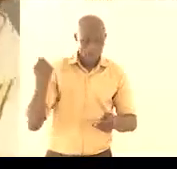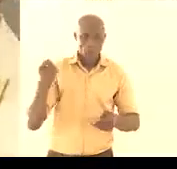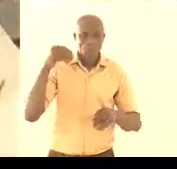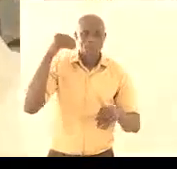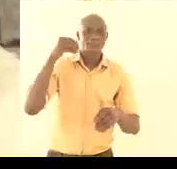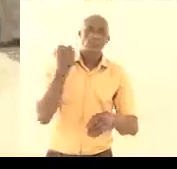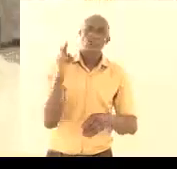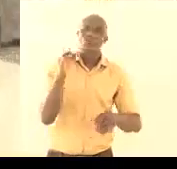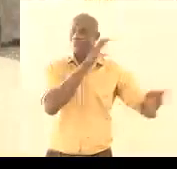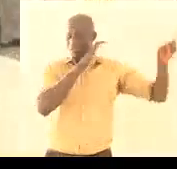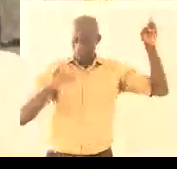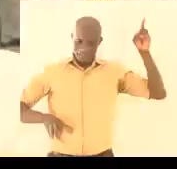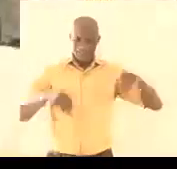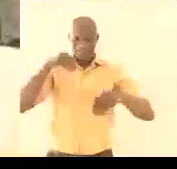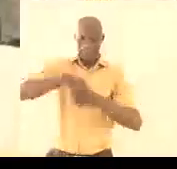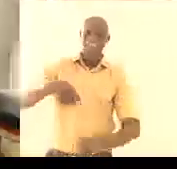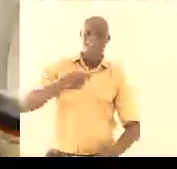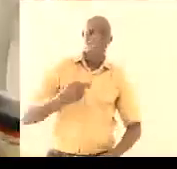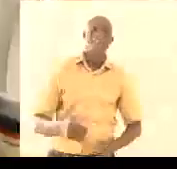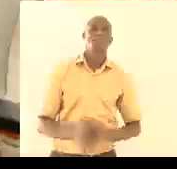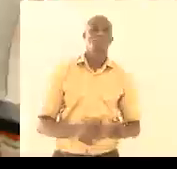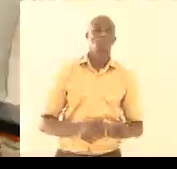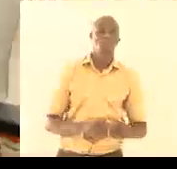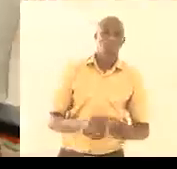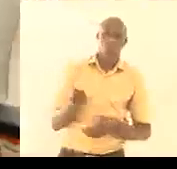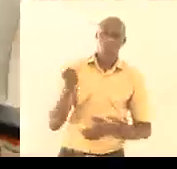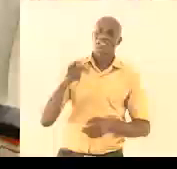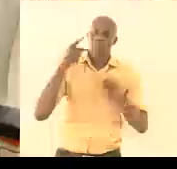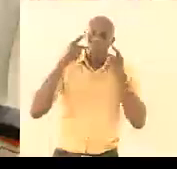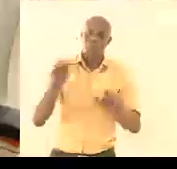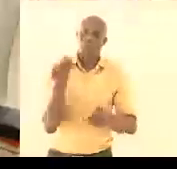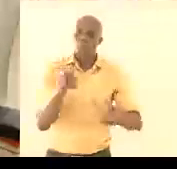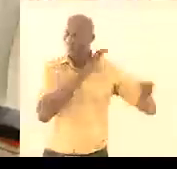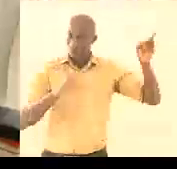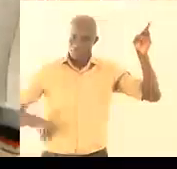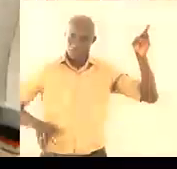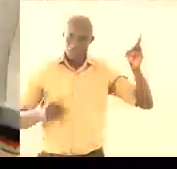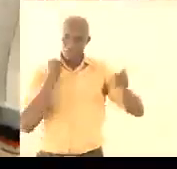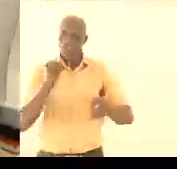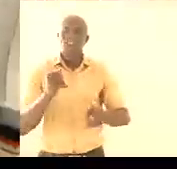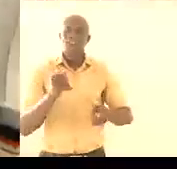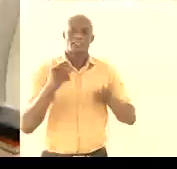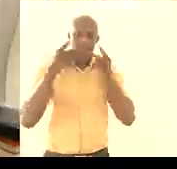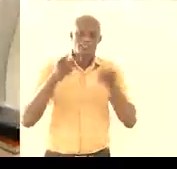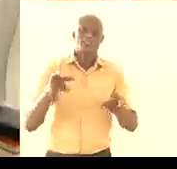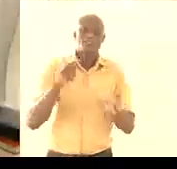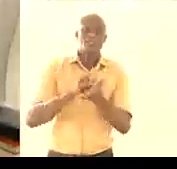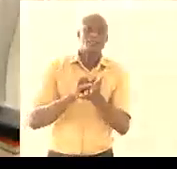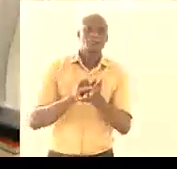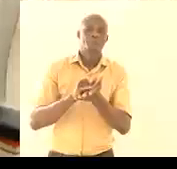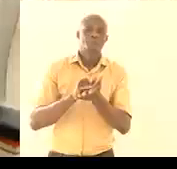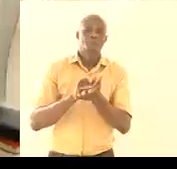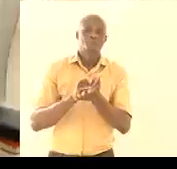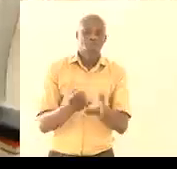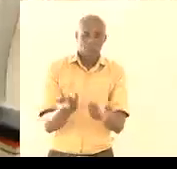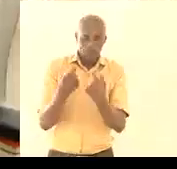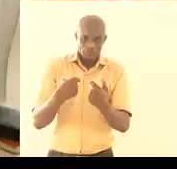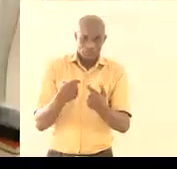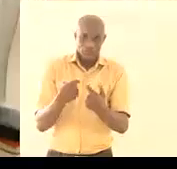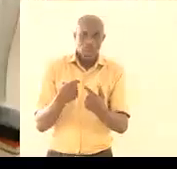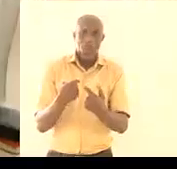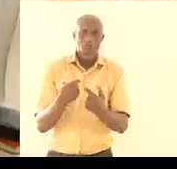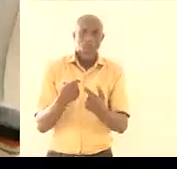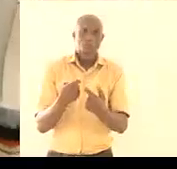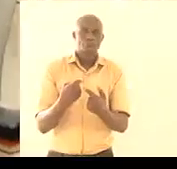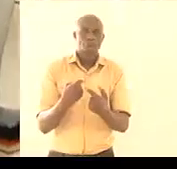of the Christ in me who has conquered all. So the peace of Christ is a peace that comes